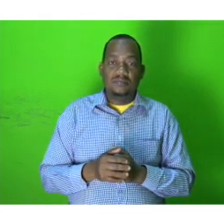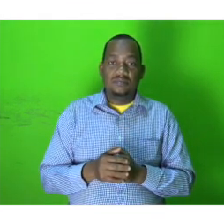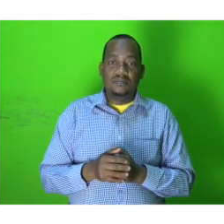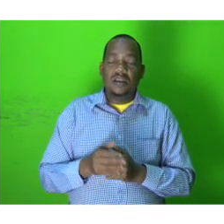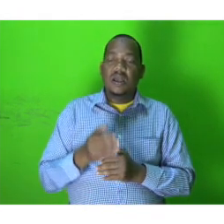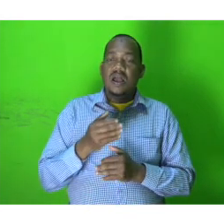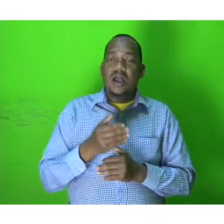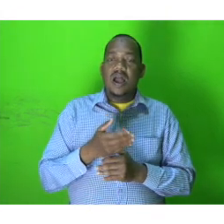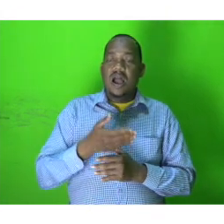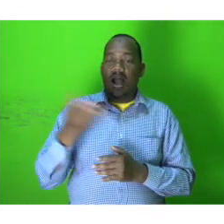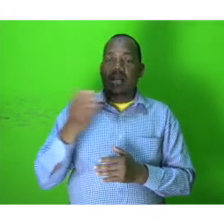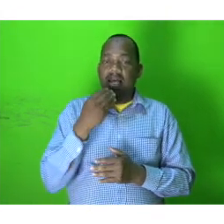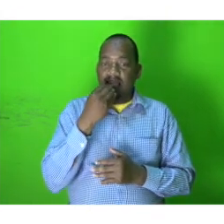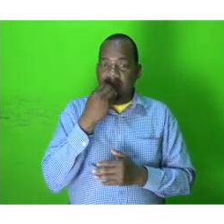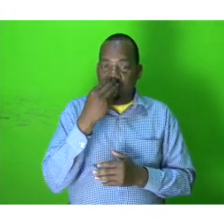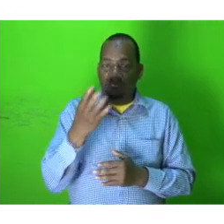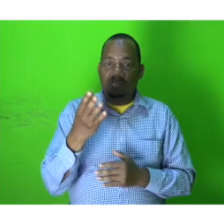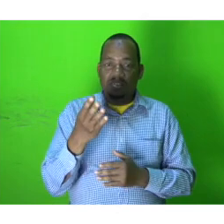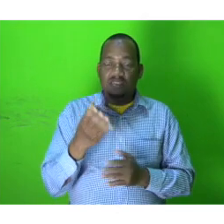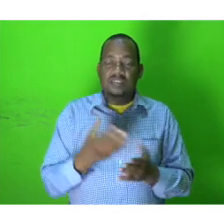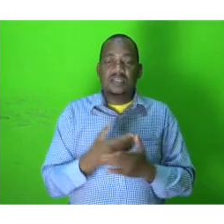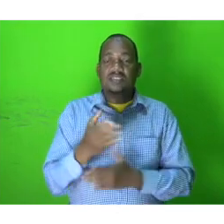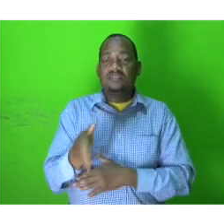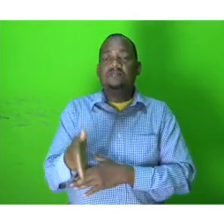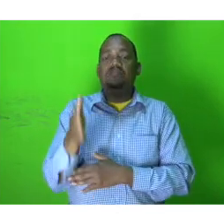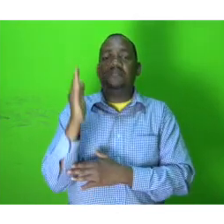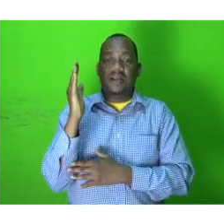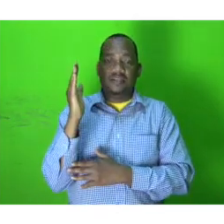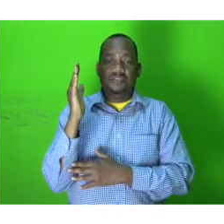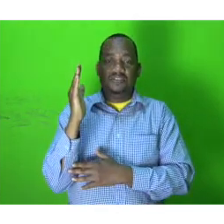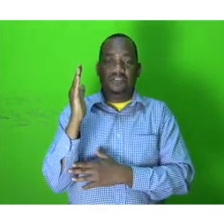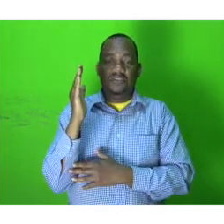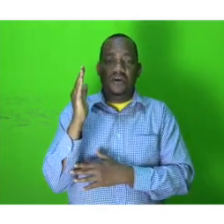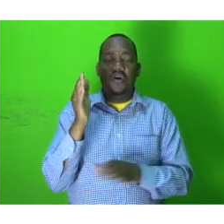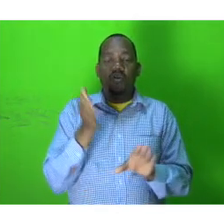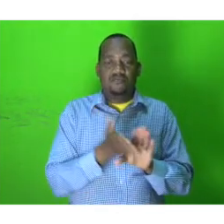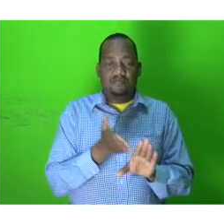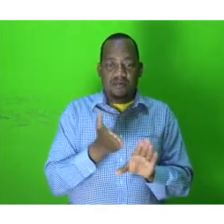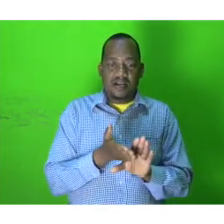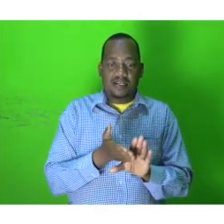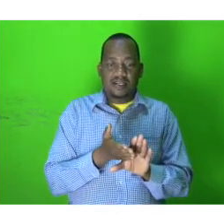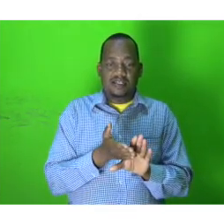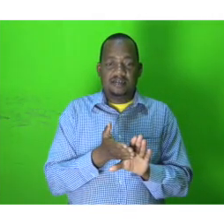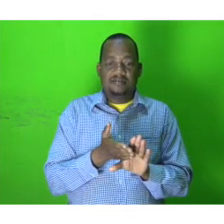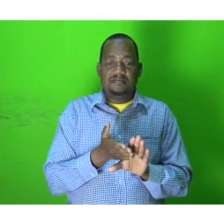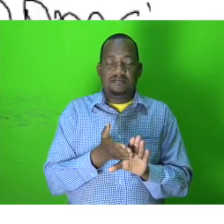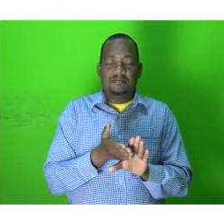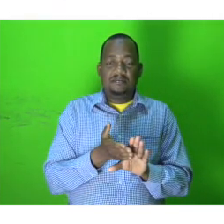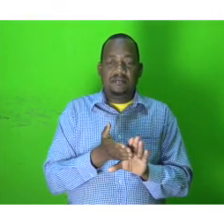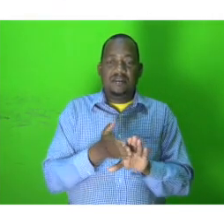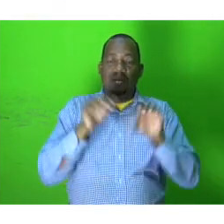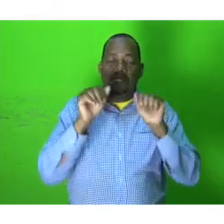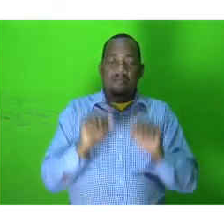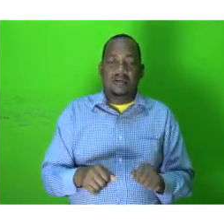Then we look at another information, such as a branch and a